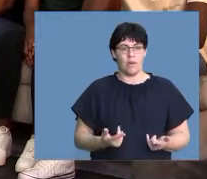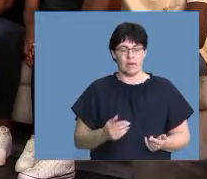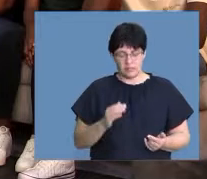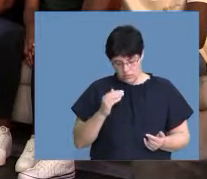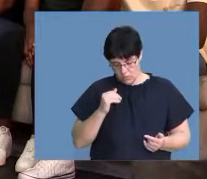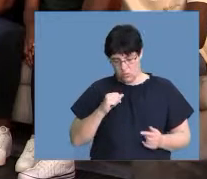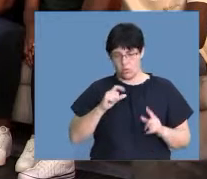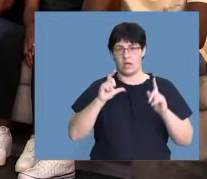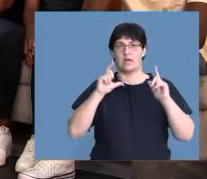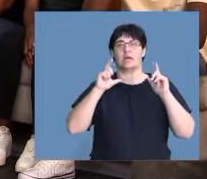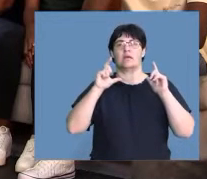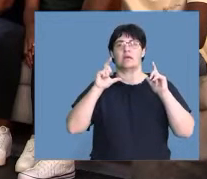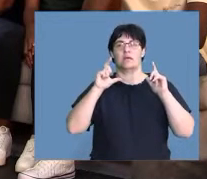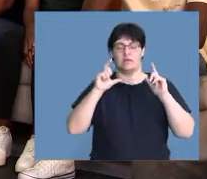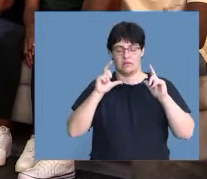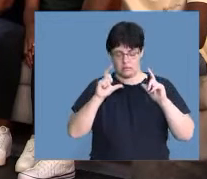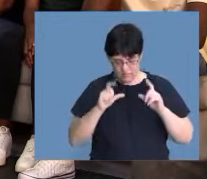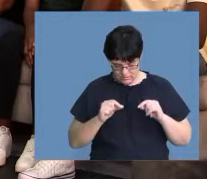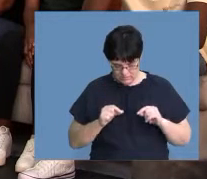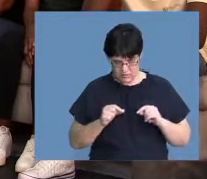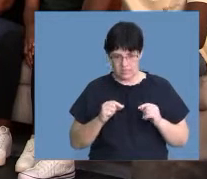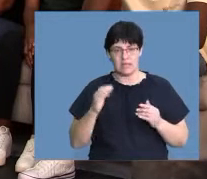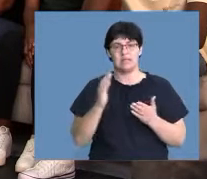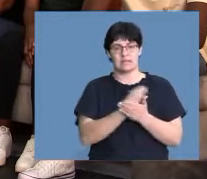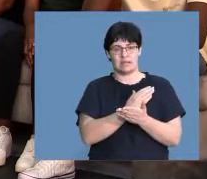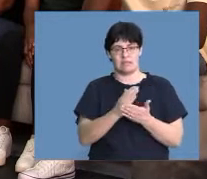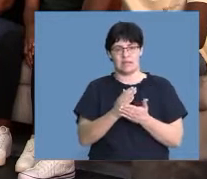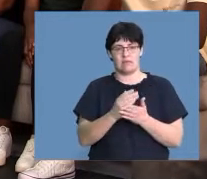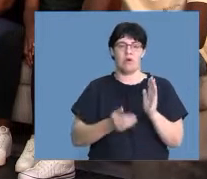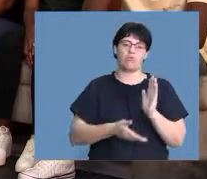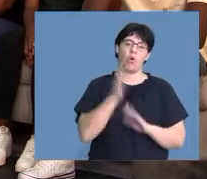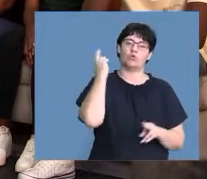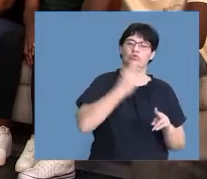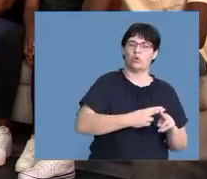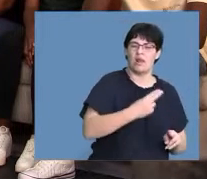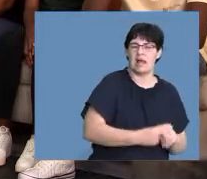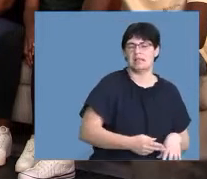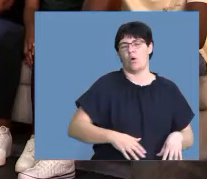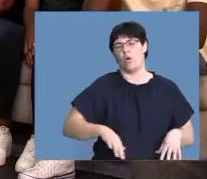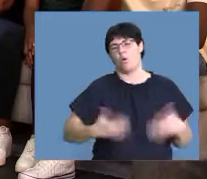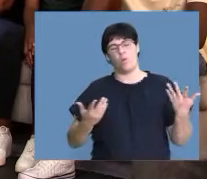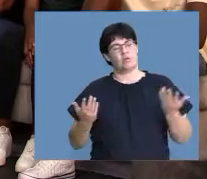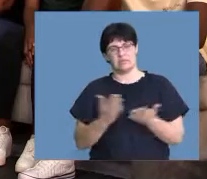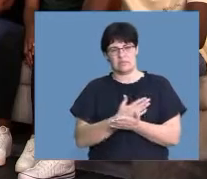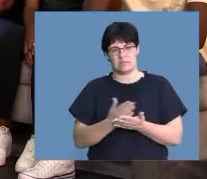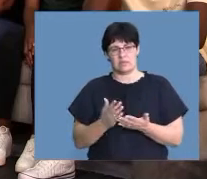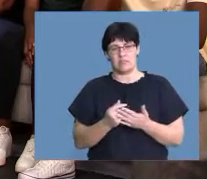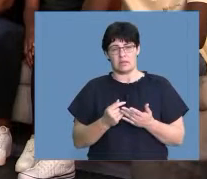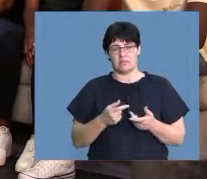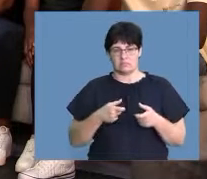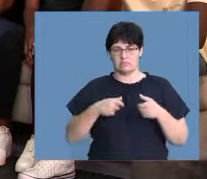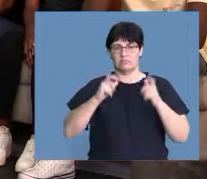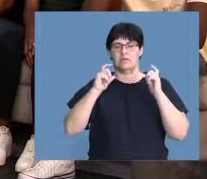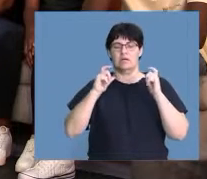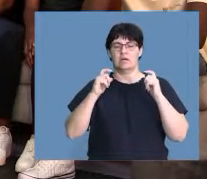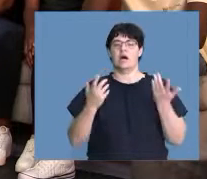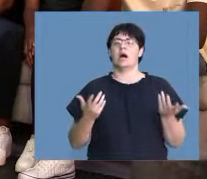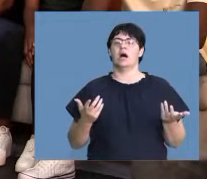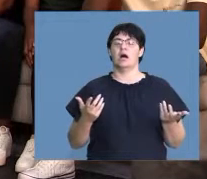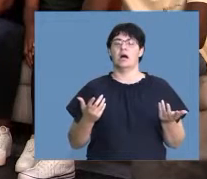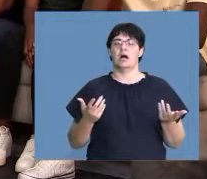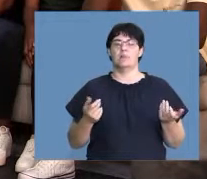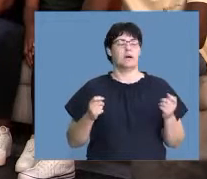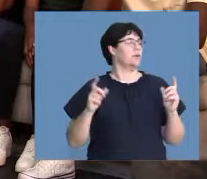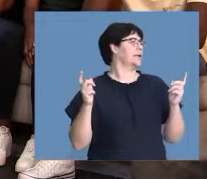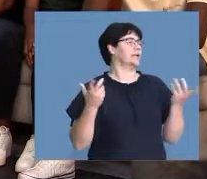surface. When you surface and wake up, sometimes we go to the bathroom, but sometimes some of us surface and we go, oh, I've